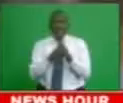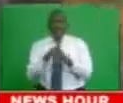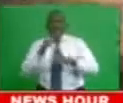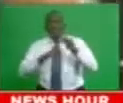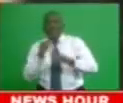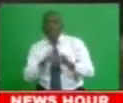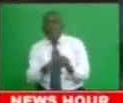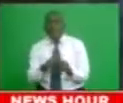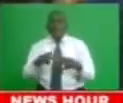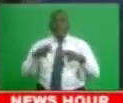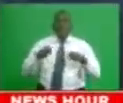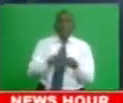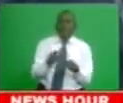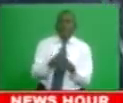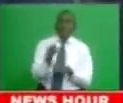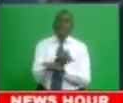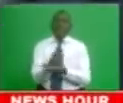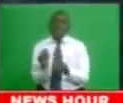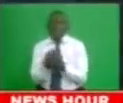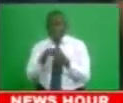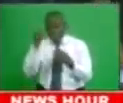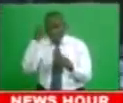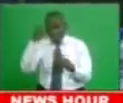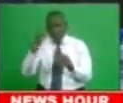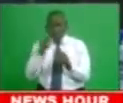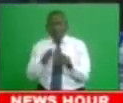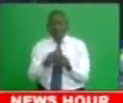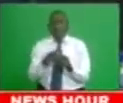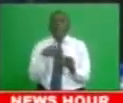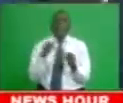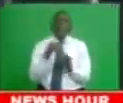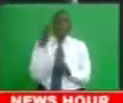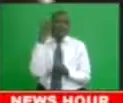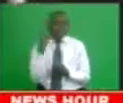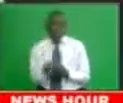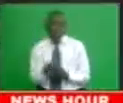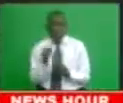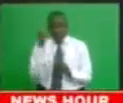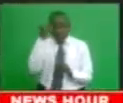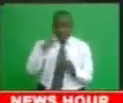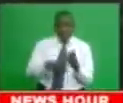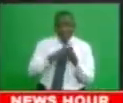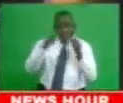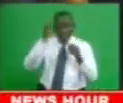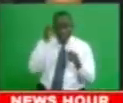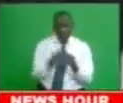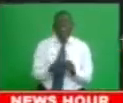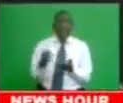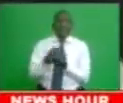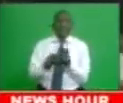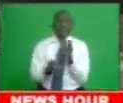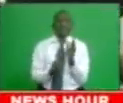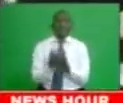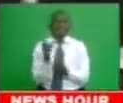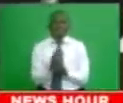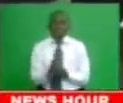infrastructure, energy and industry, where the Italians have great know-how. The Italian Vice Minister of Economic